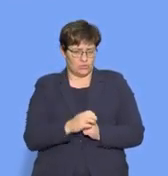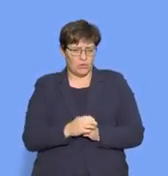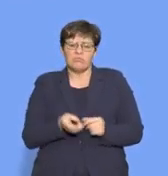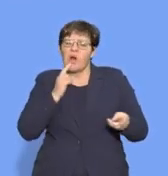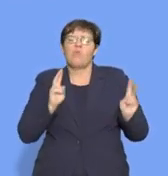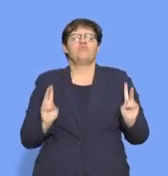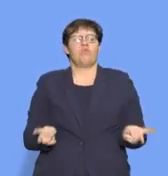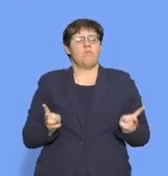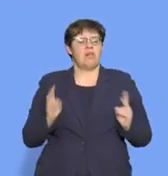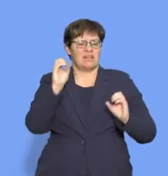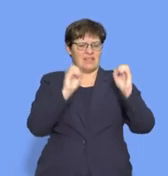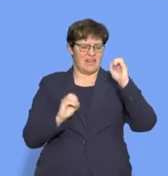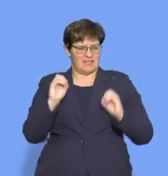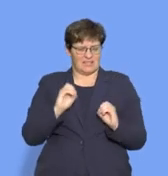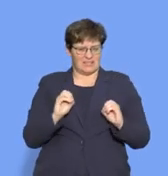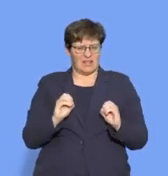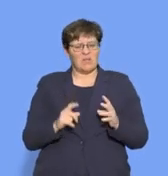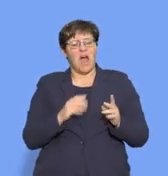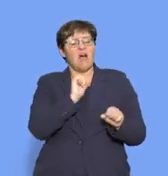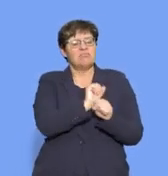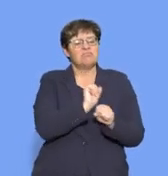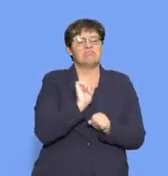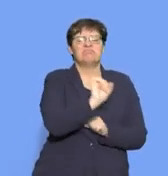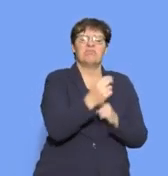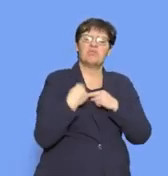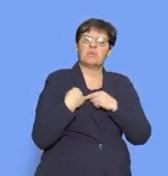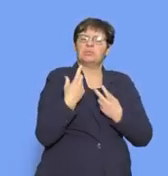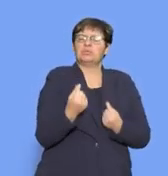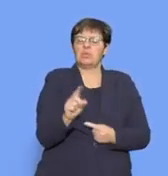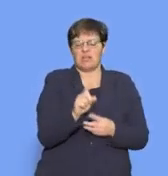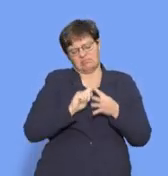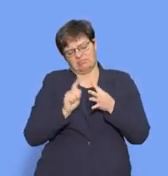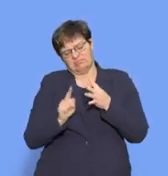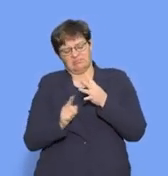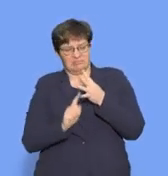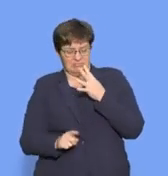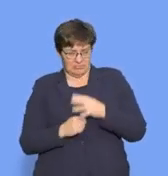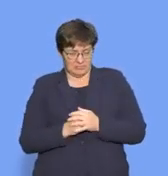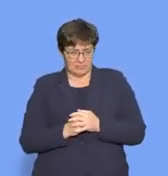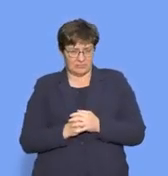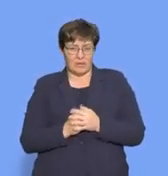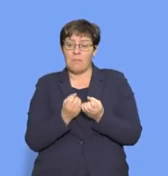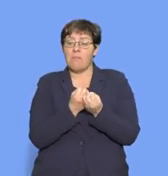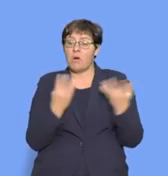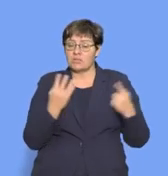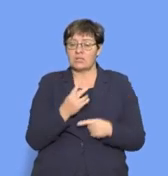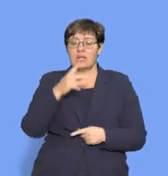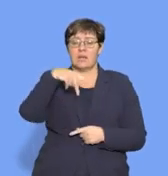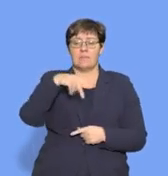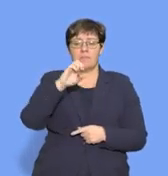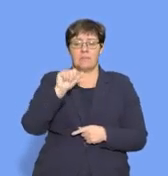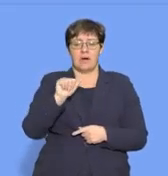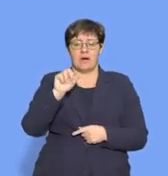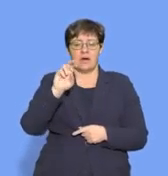are ordinary cells that carry out many different functions. The most common type is